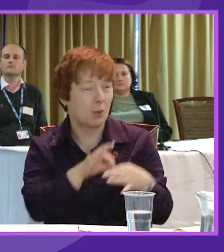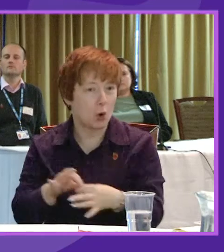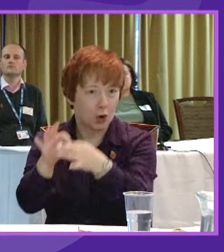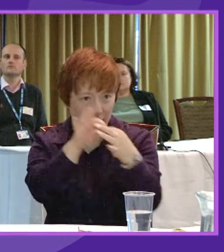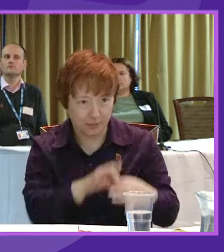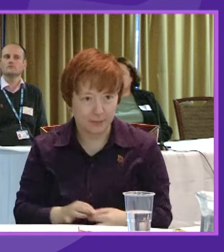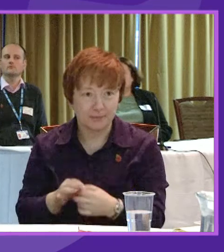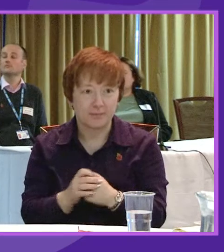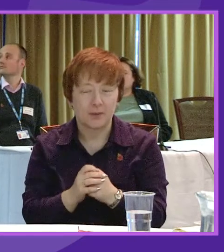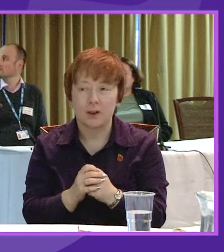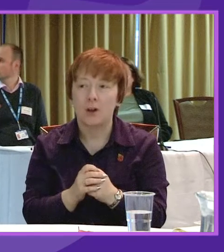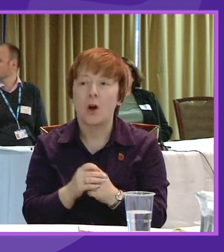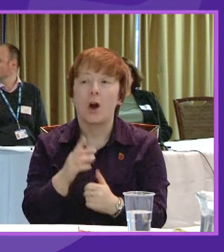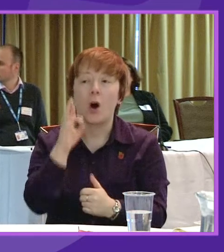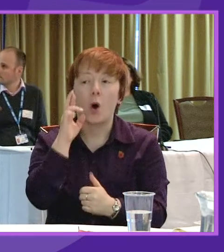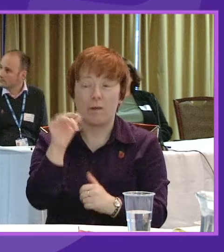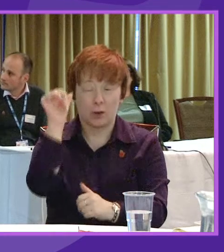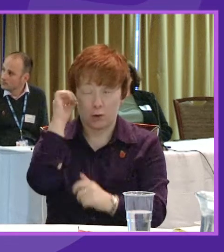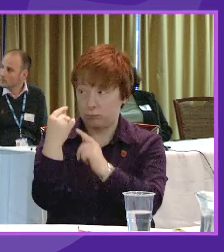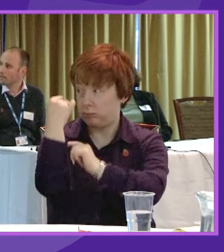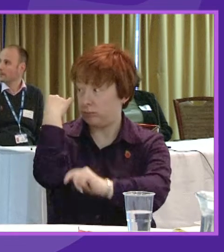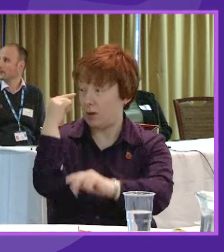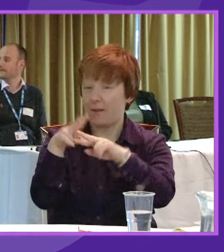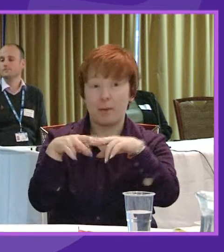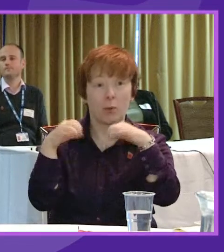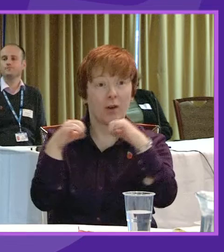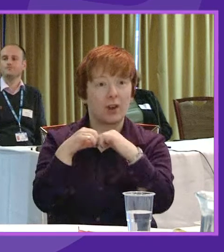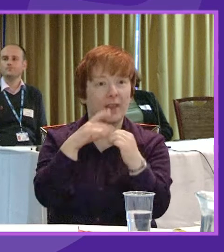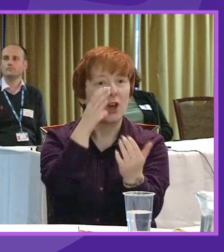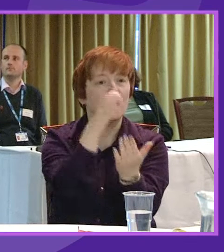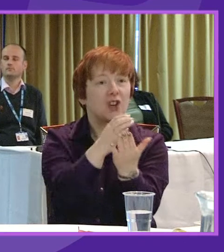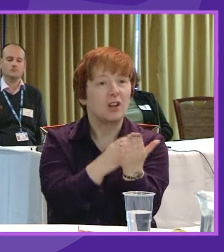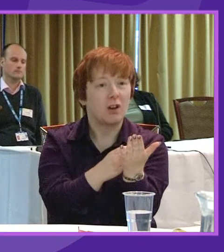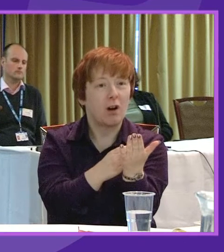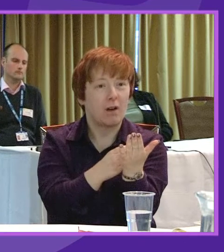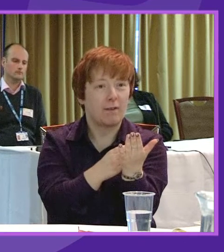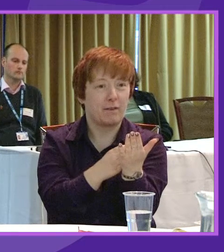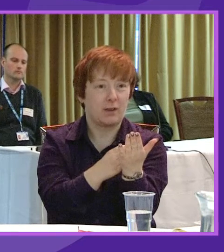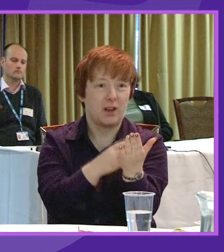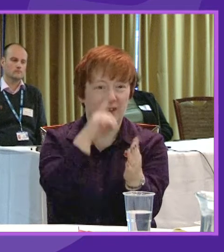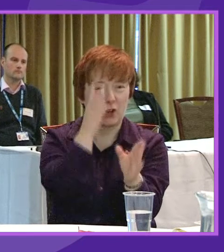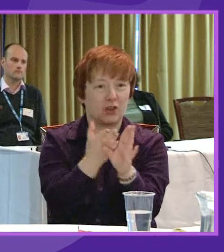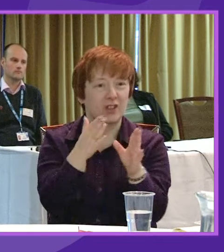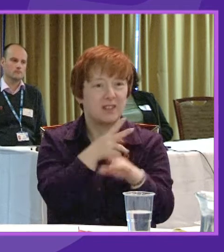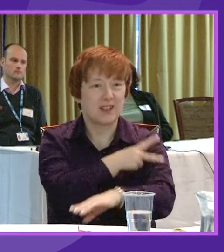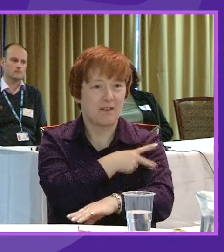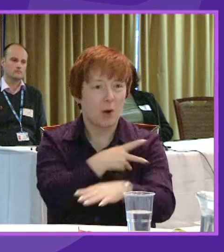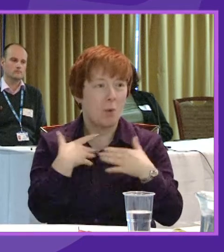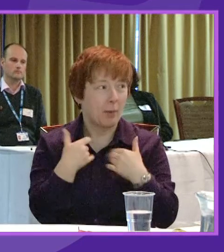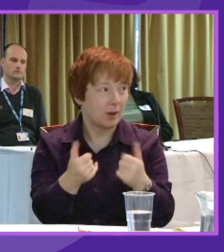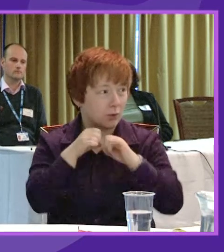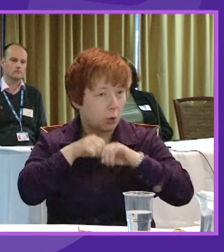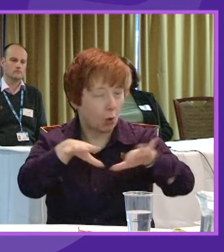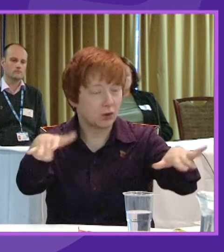So as hopefully you're all aware, in February of this year, the Charter for Psychological Staff Wellbeing and Resilience was launched by